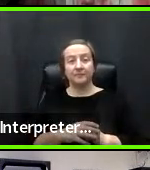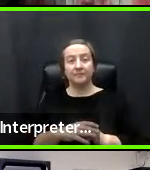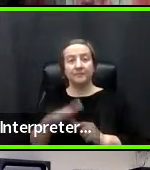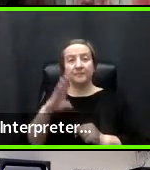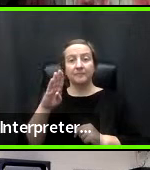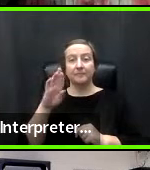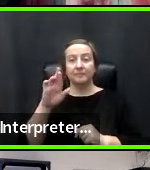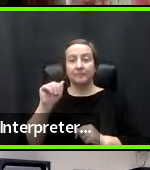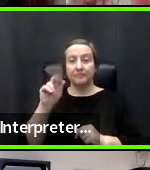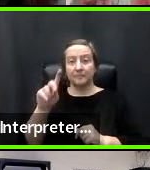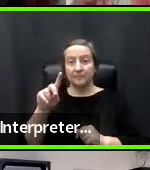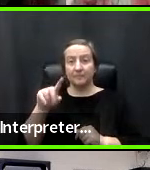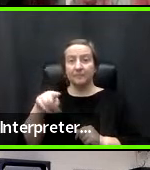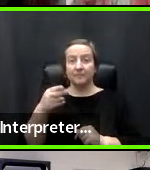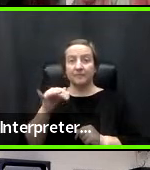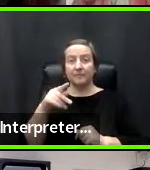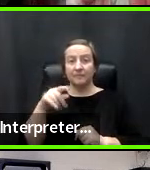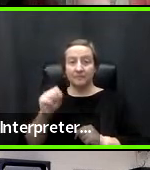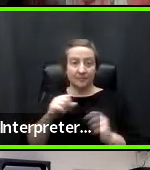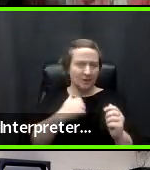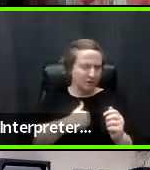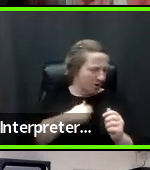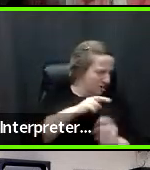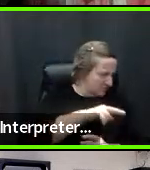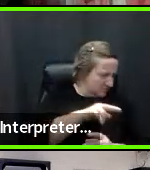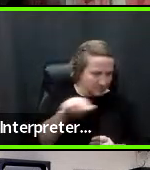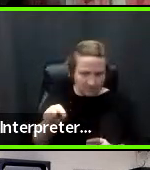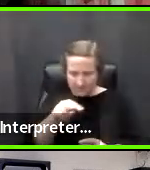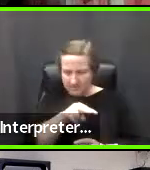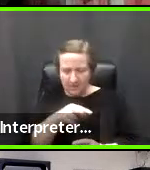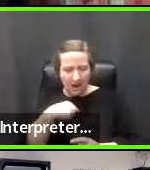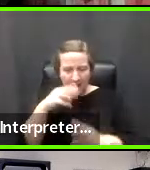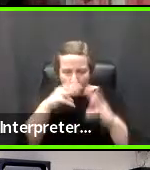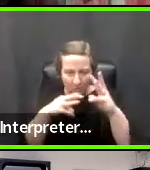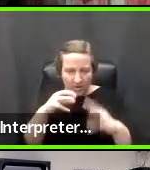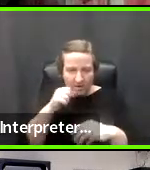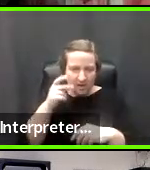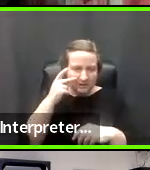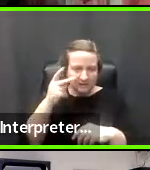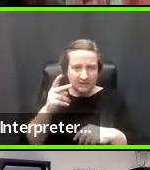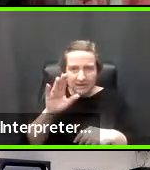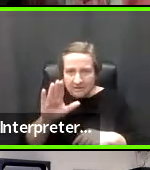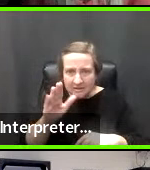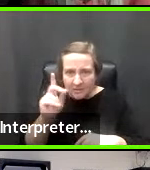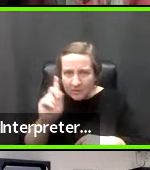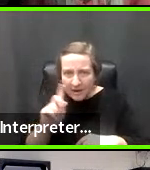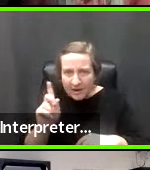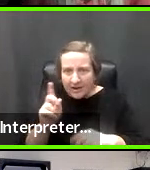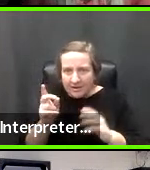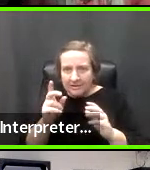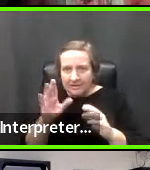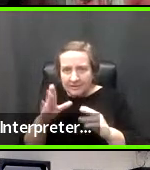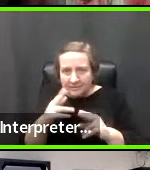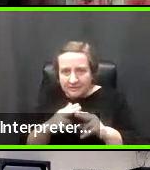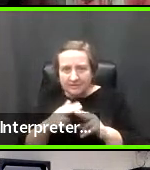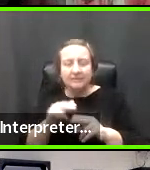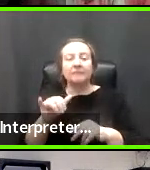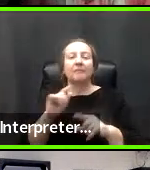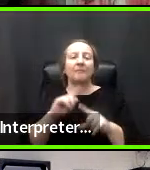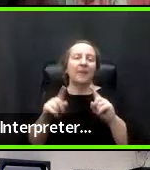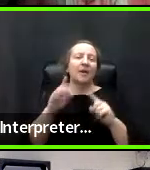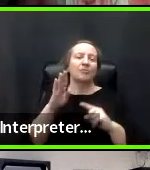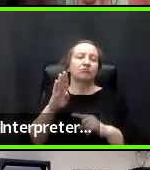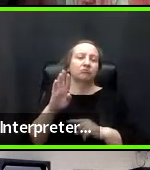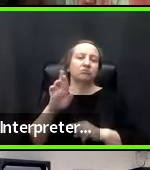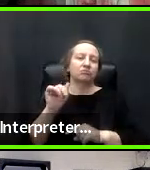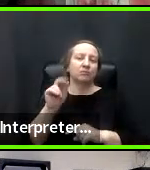Brad Phillips. Sorry, I was looking and I was worried because I didn't see his sign up there. But Brad is going to take us